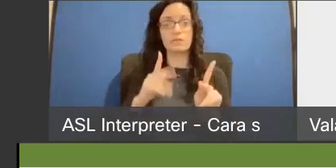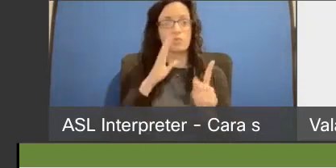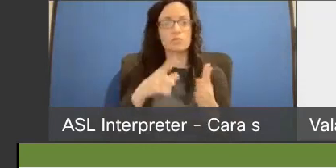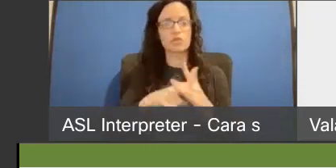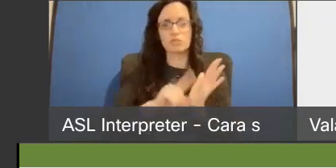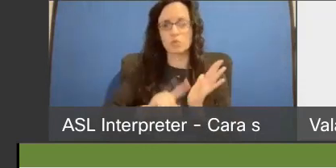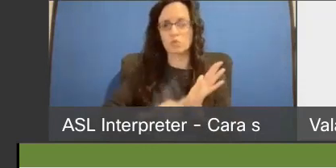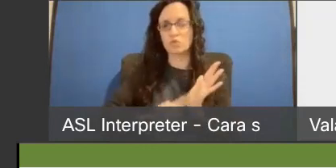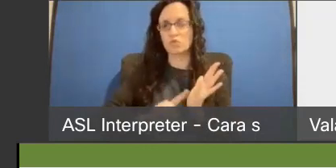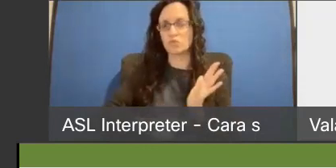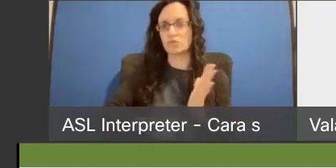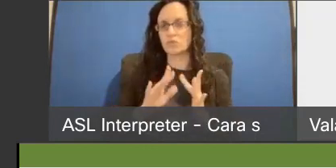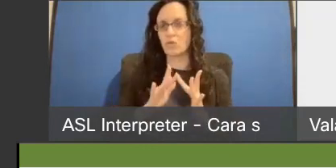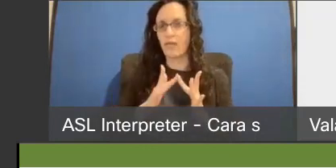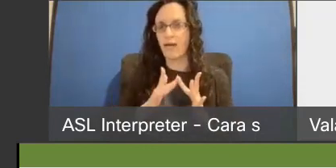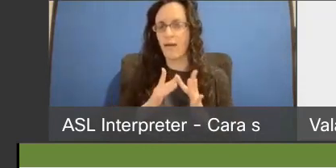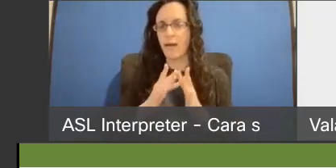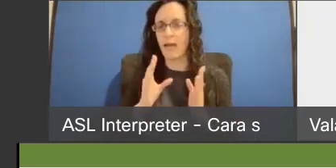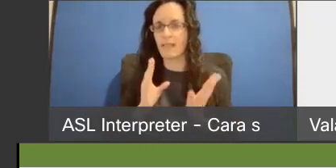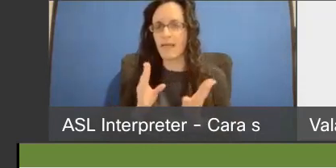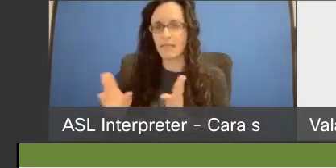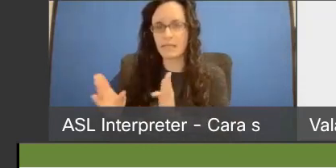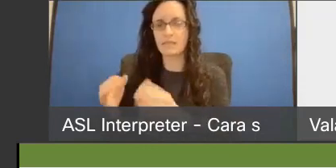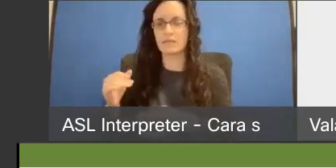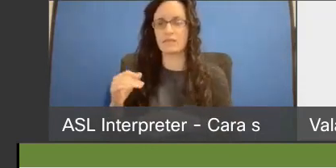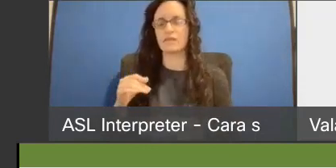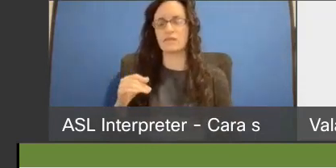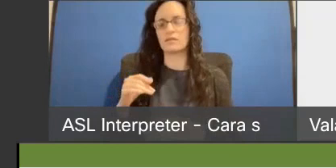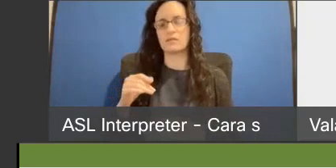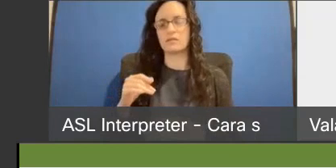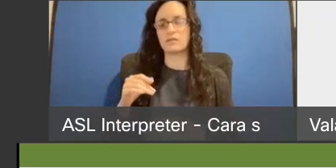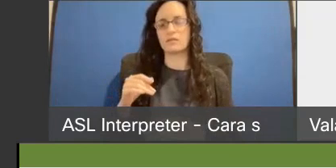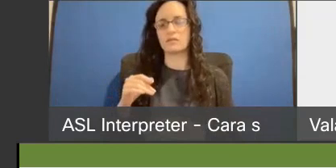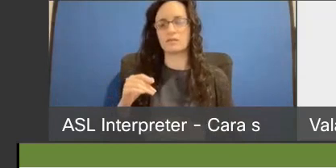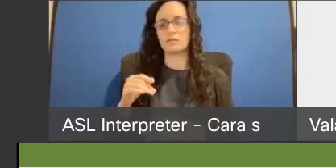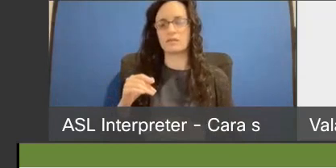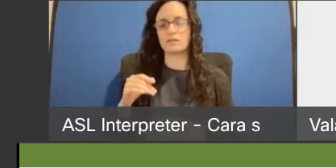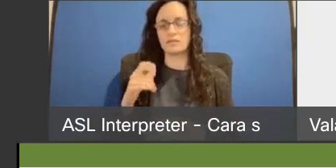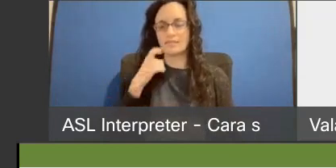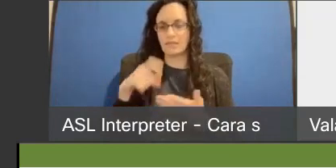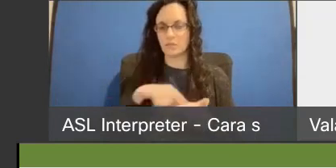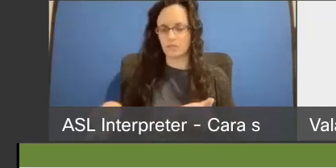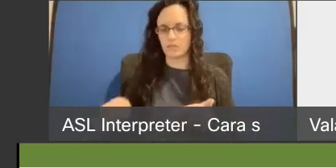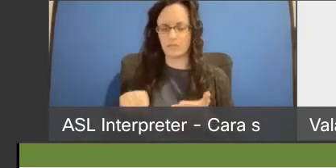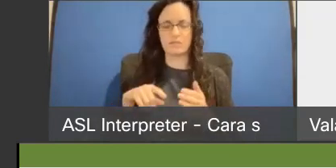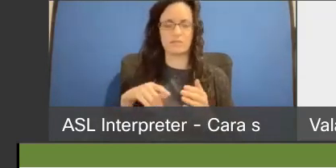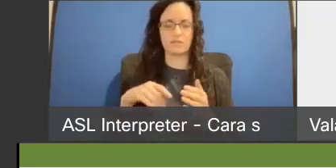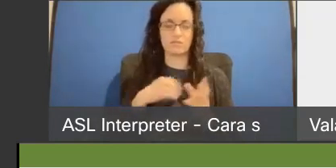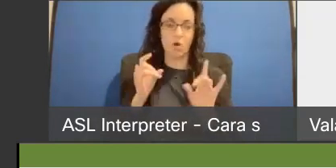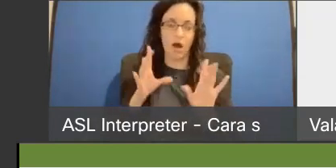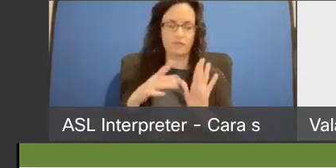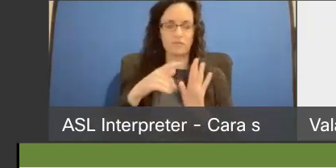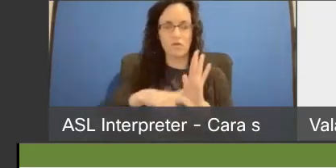And goodness knows there's been just an awful article and some podcasts this week in the news about some